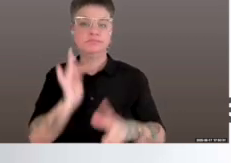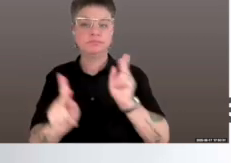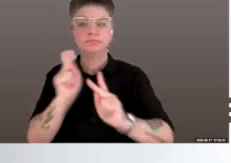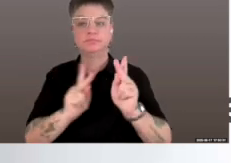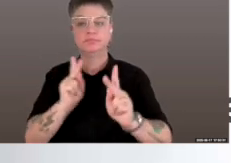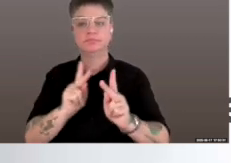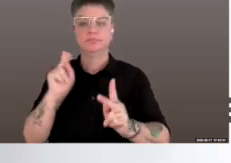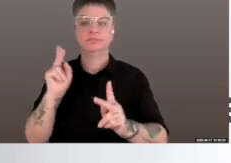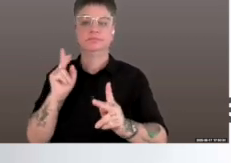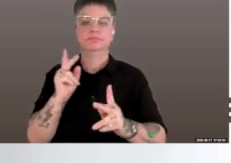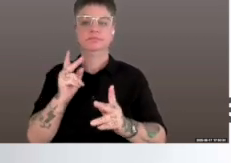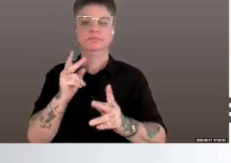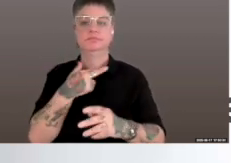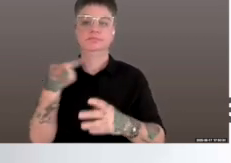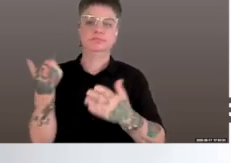program by the end of the summer.